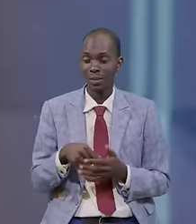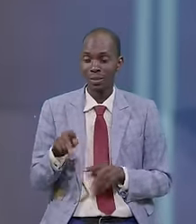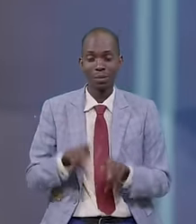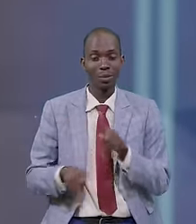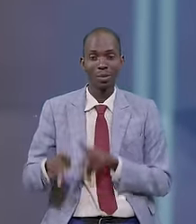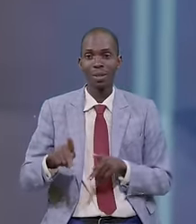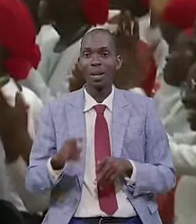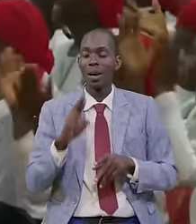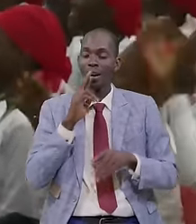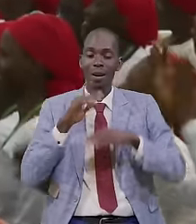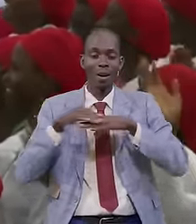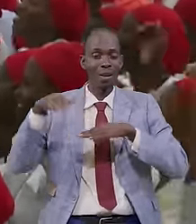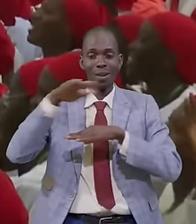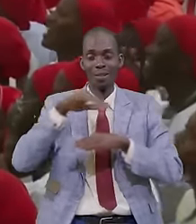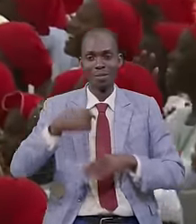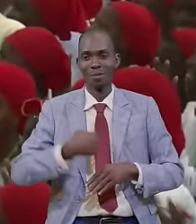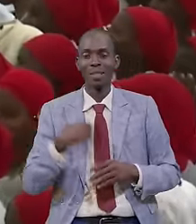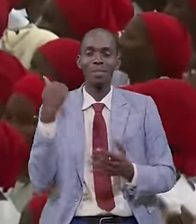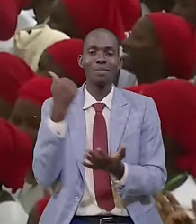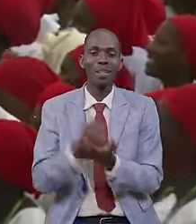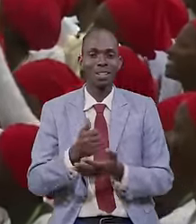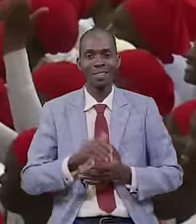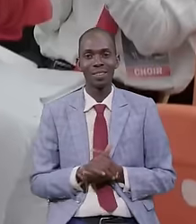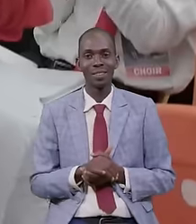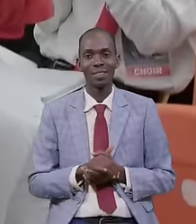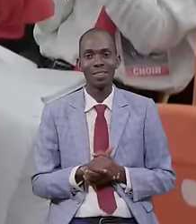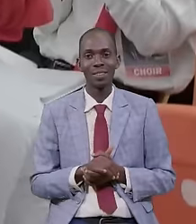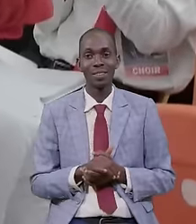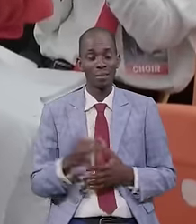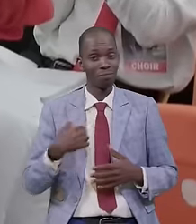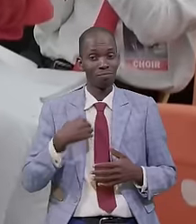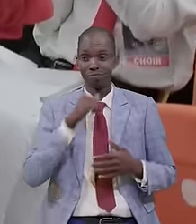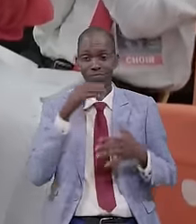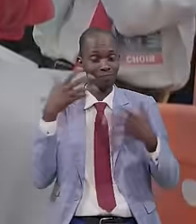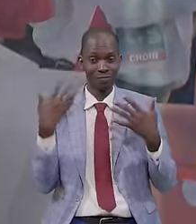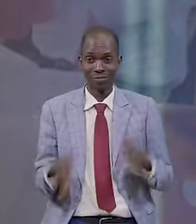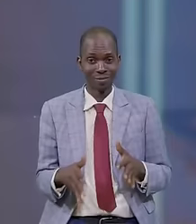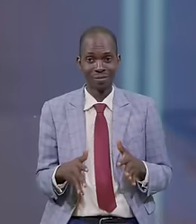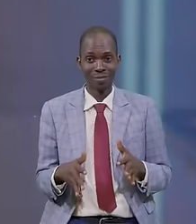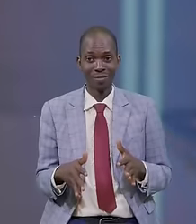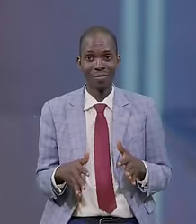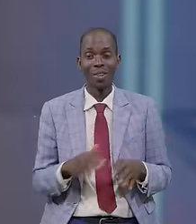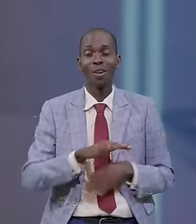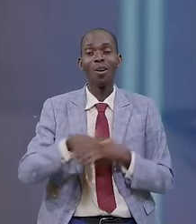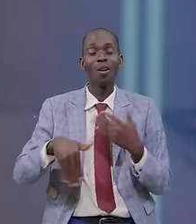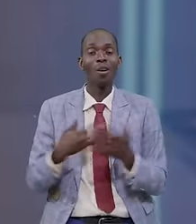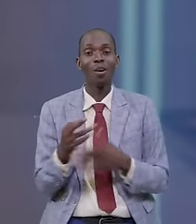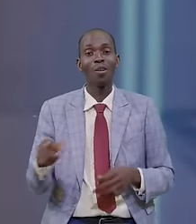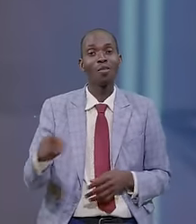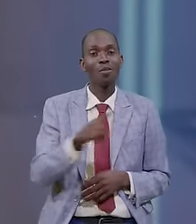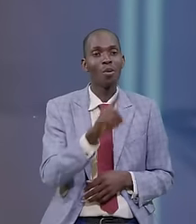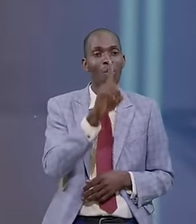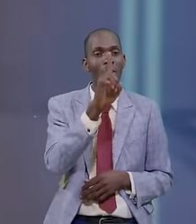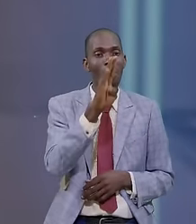gone beyond me. I've not concluded. All of you, one by